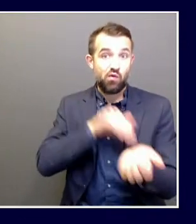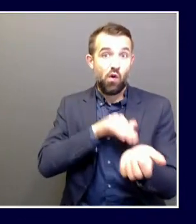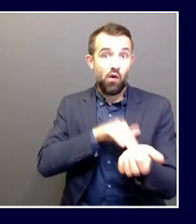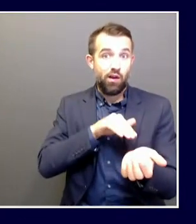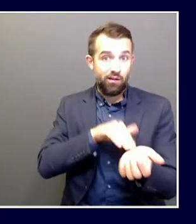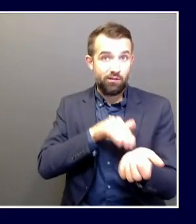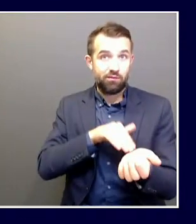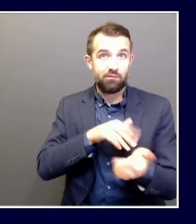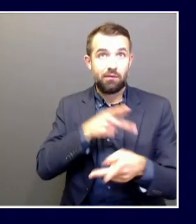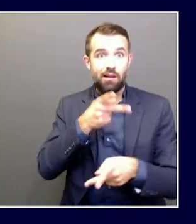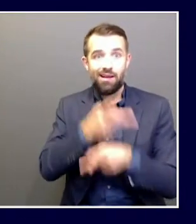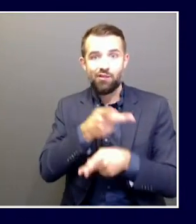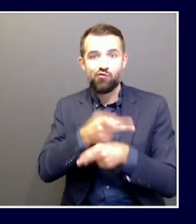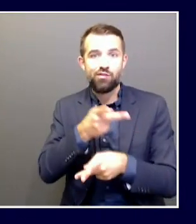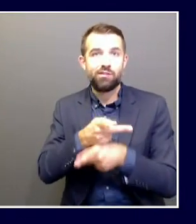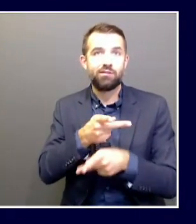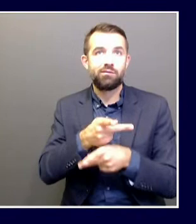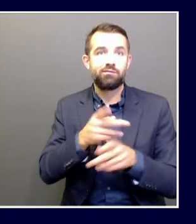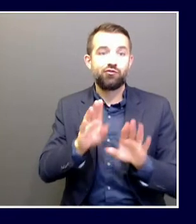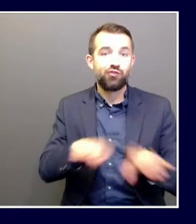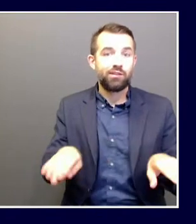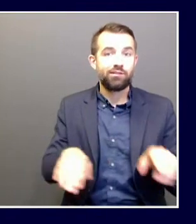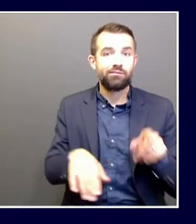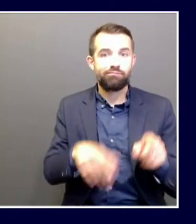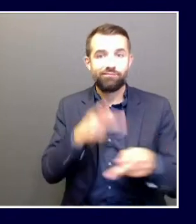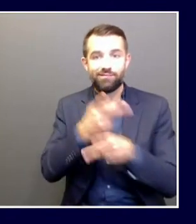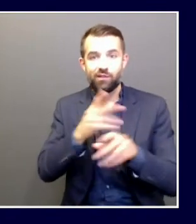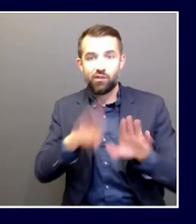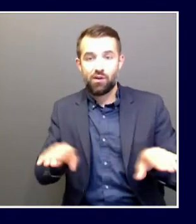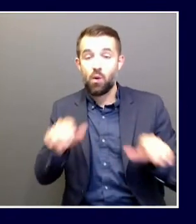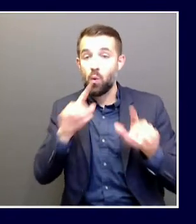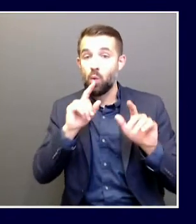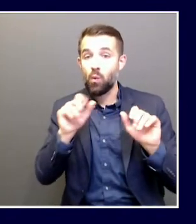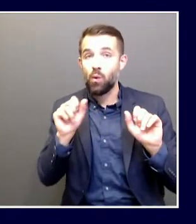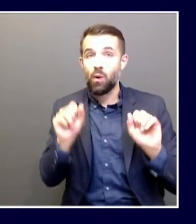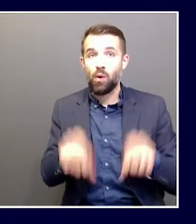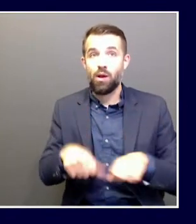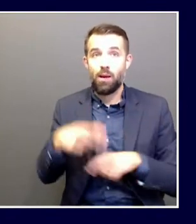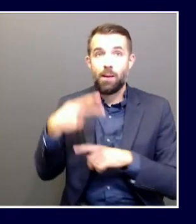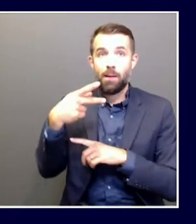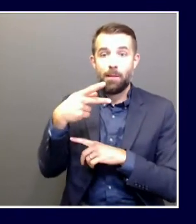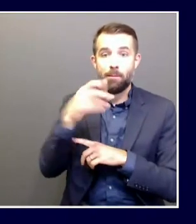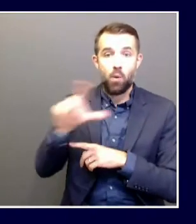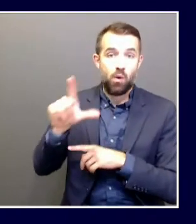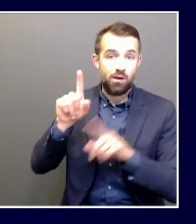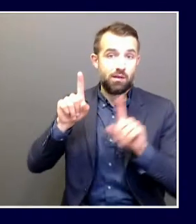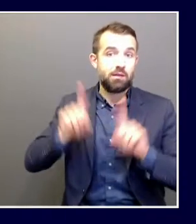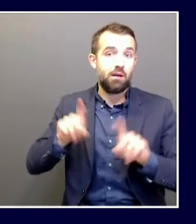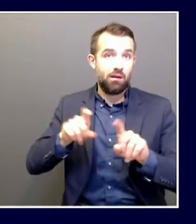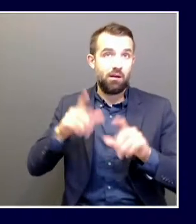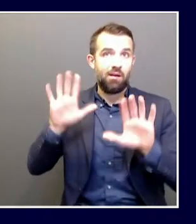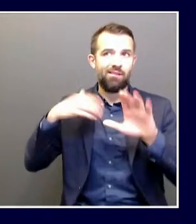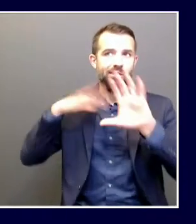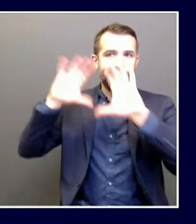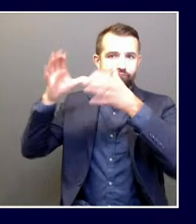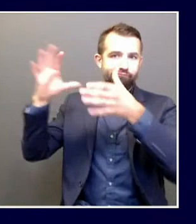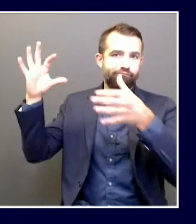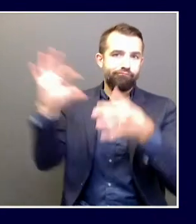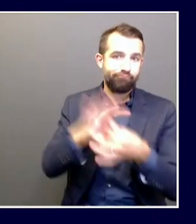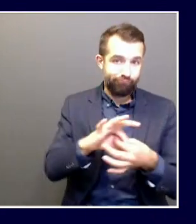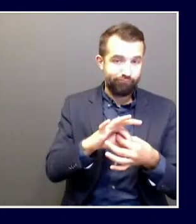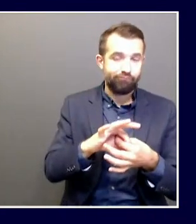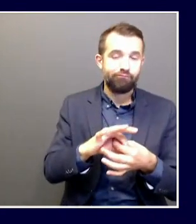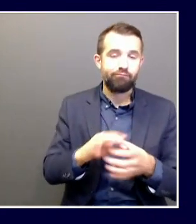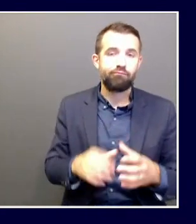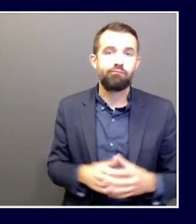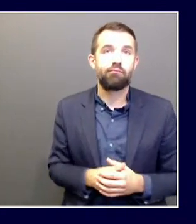called Operation Expanded Testing. There is a organization, Affinity Empowering, that will actually come to those